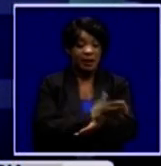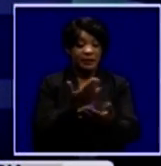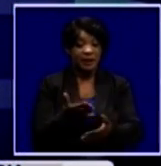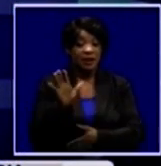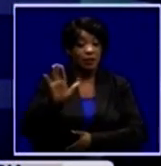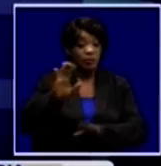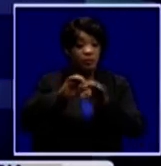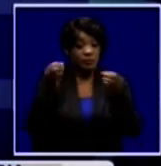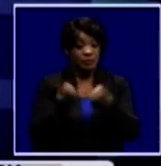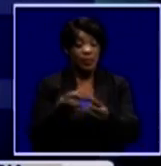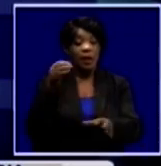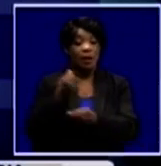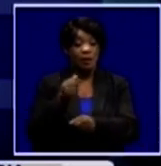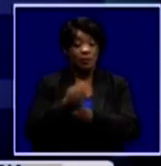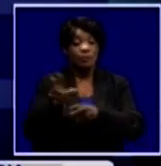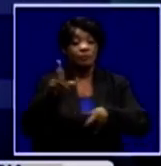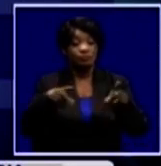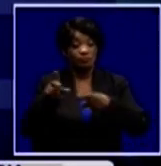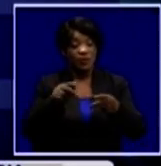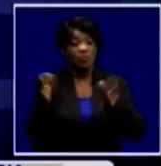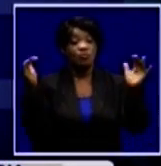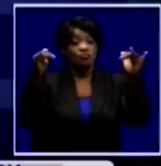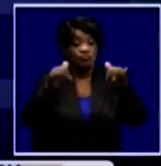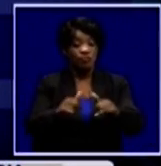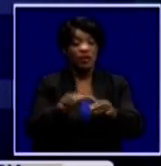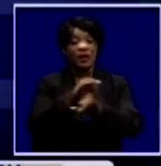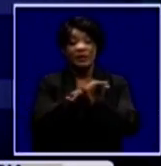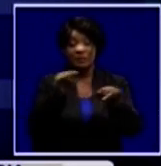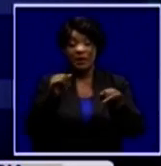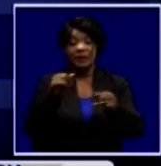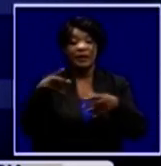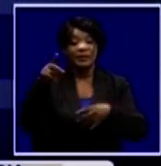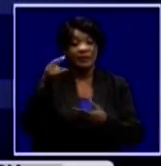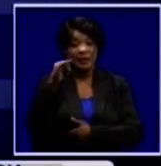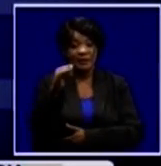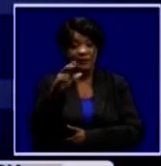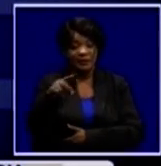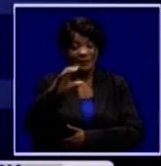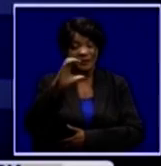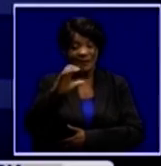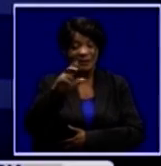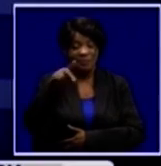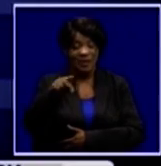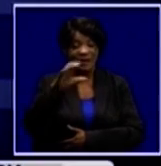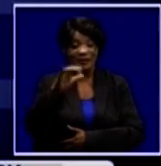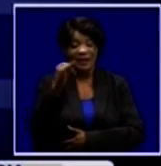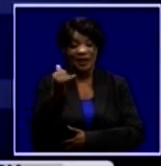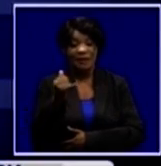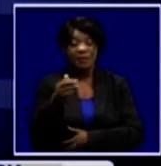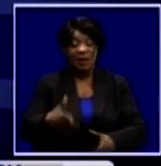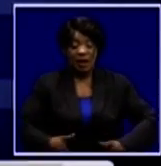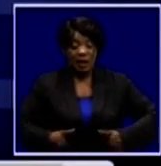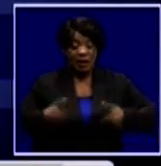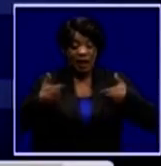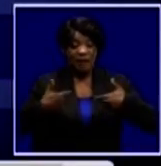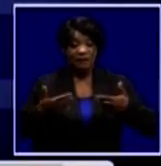his organization is ready to work with People's Convention Independence Party, PCIP, for uplifting the livelihood